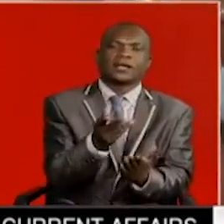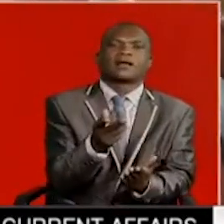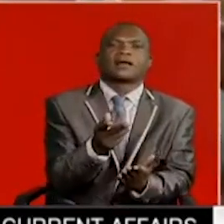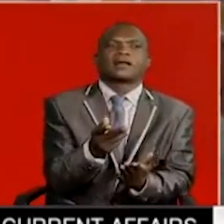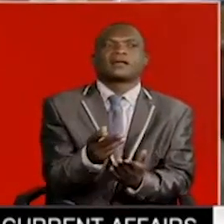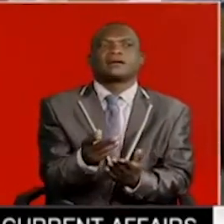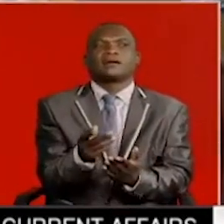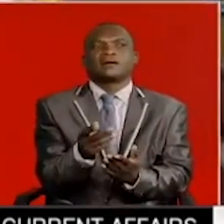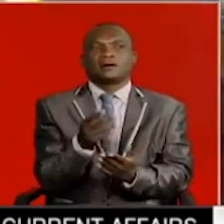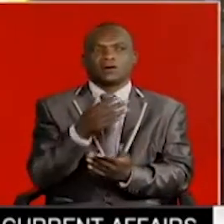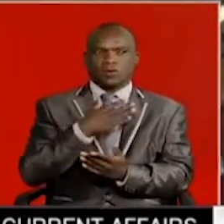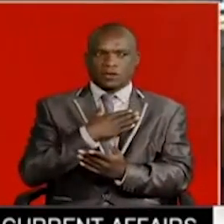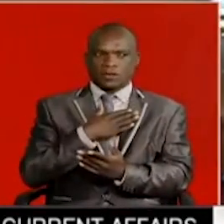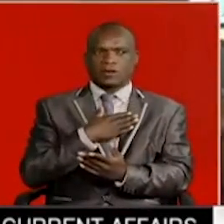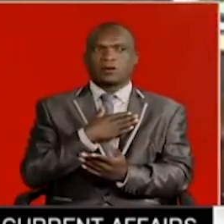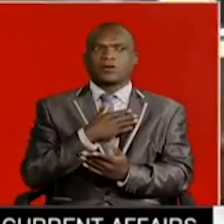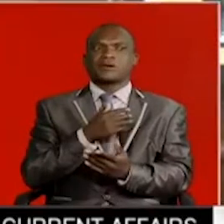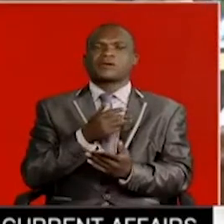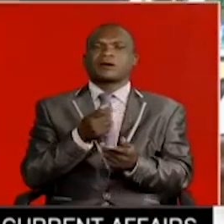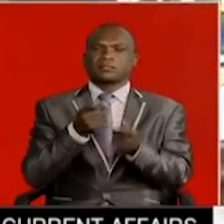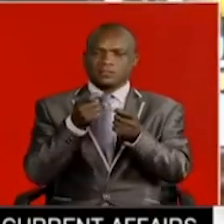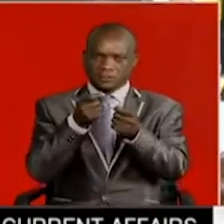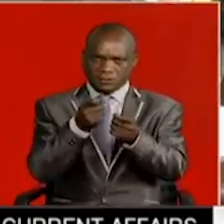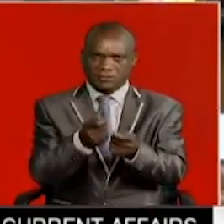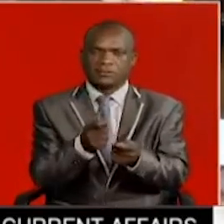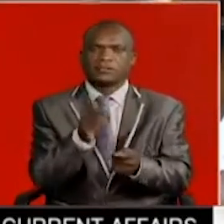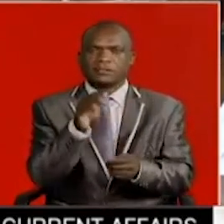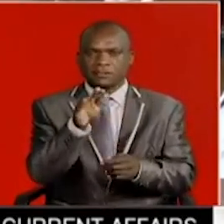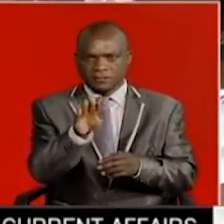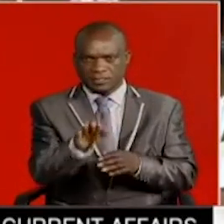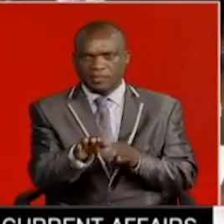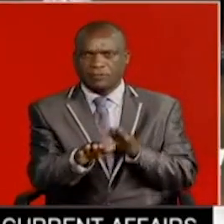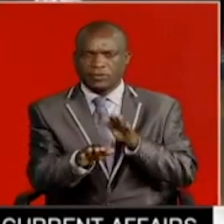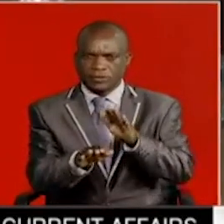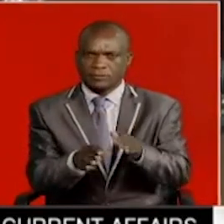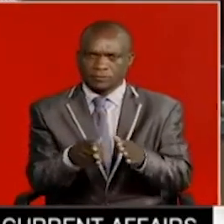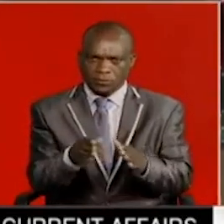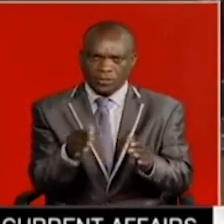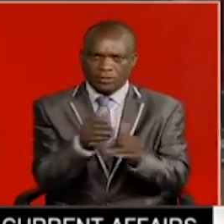Ensure functional cold chain equipment at all levels.